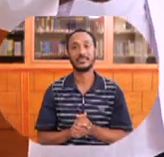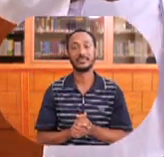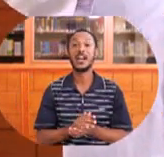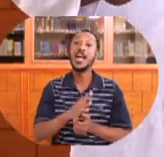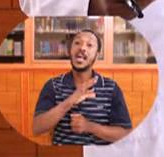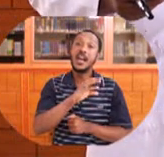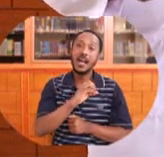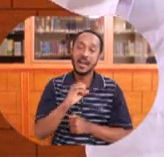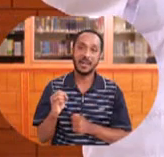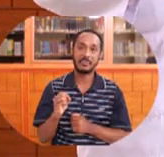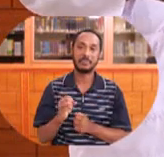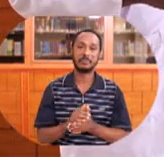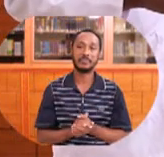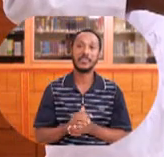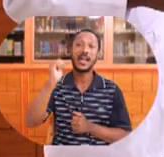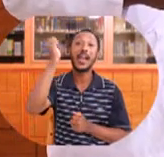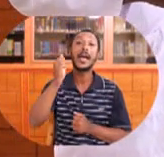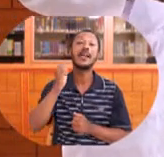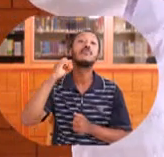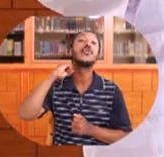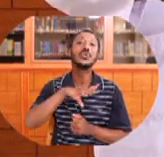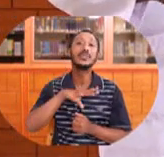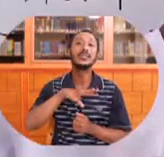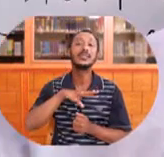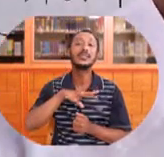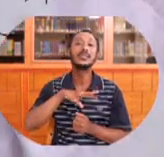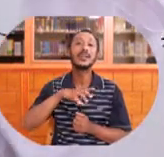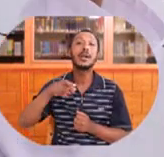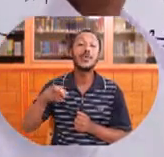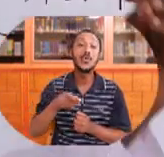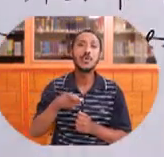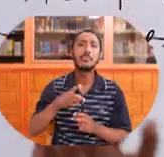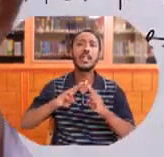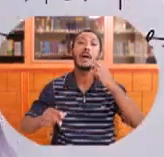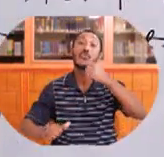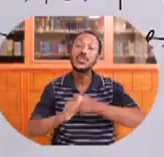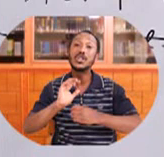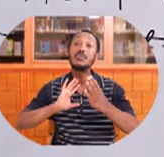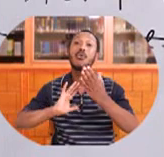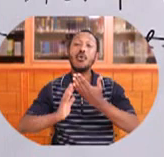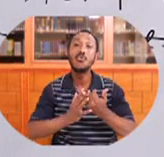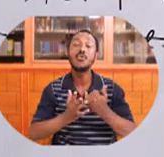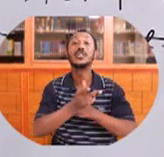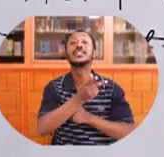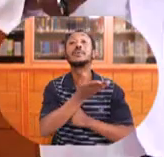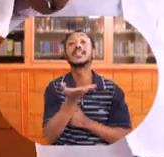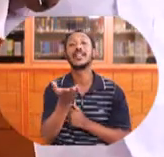So air is polluted by such harmful, hazardous